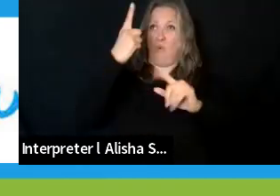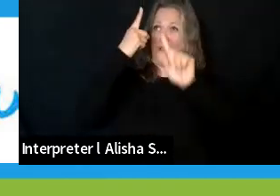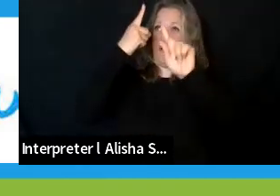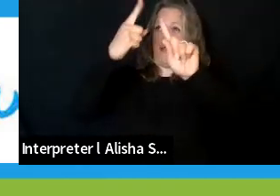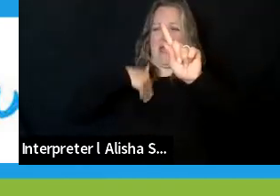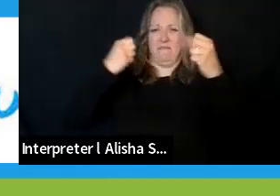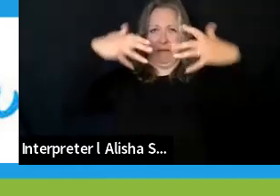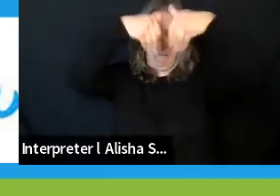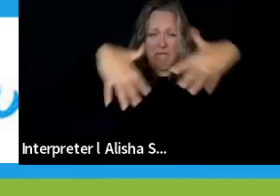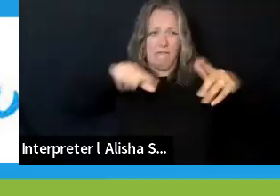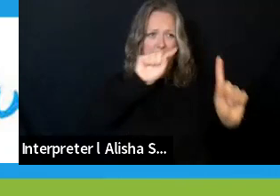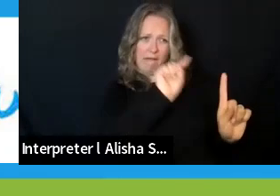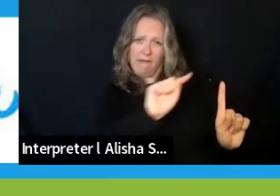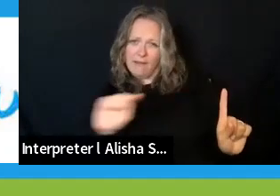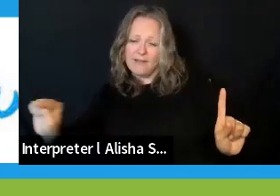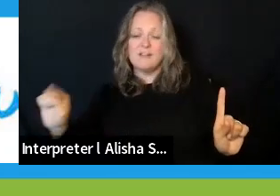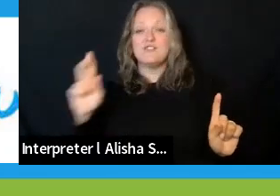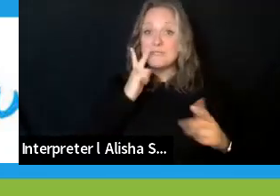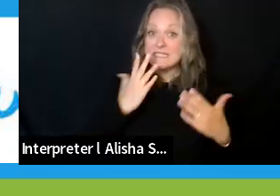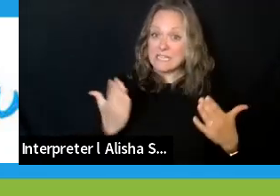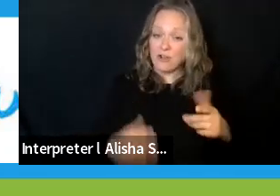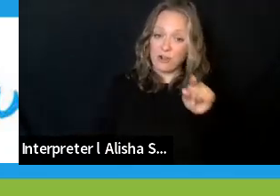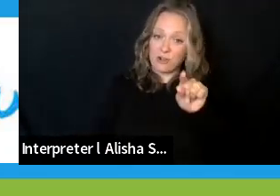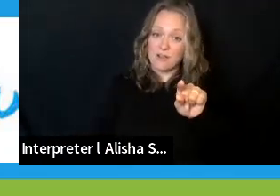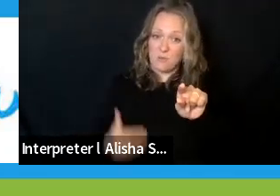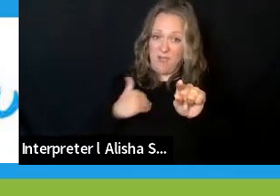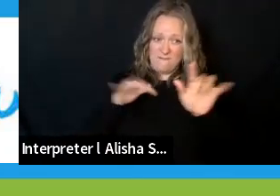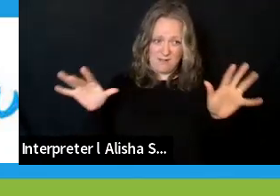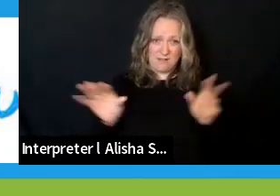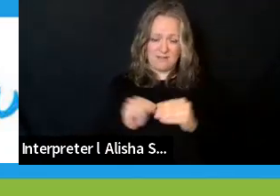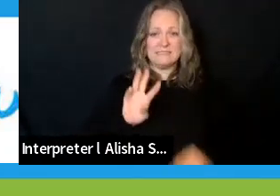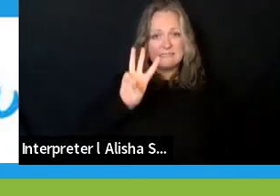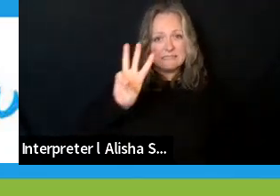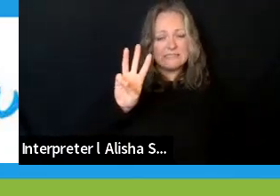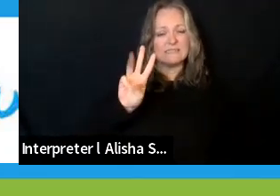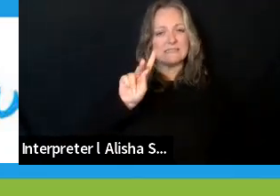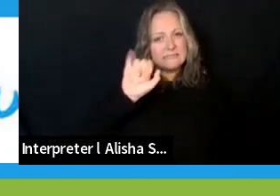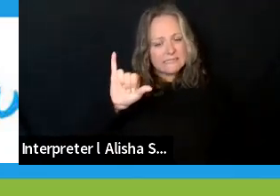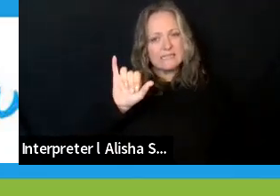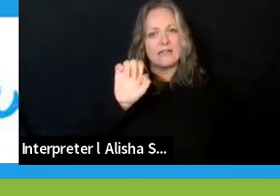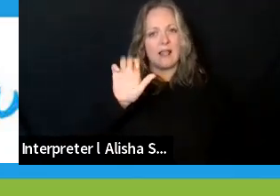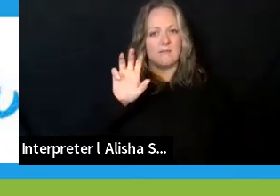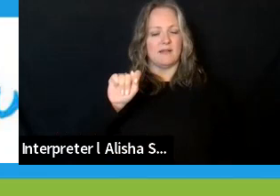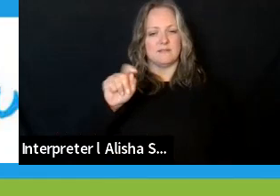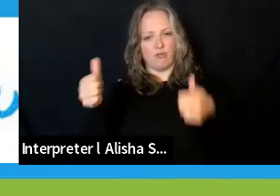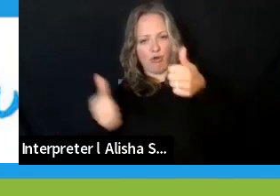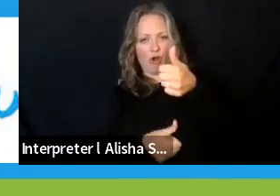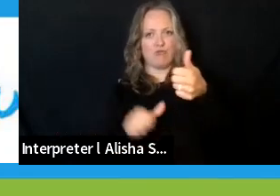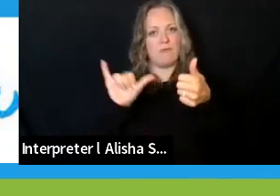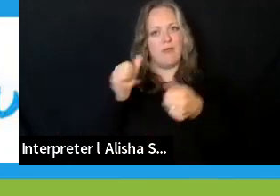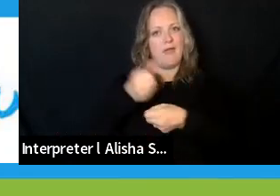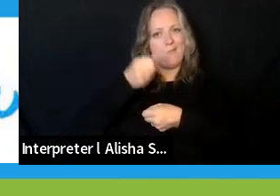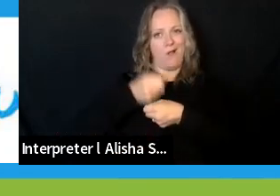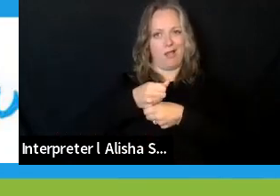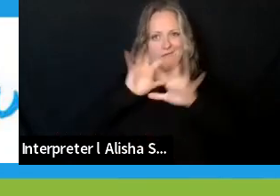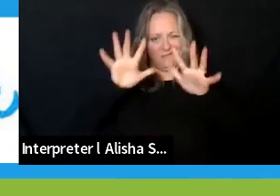initiative is the umbrella. And you see here that we have 6 key elements under the Kentucky Strengthening Families Initiative